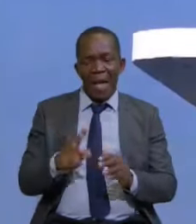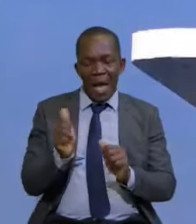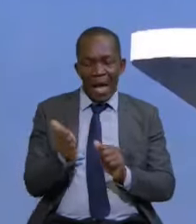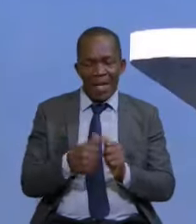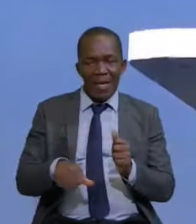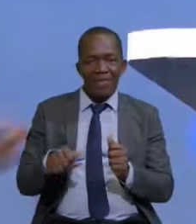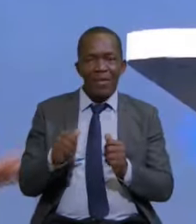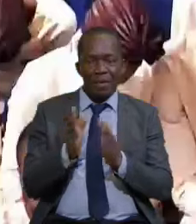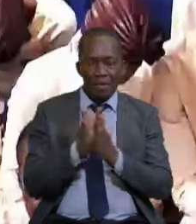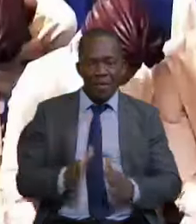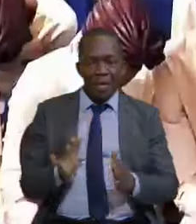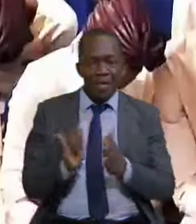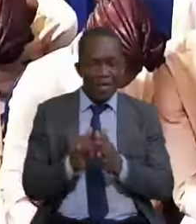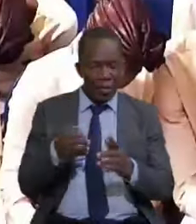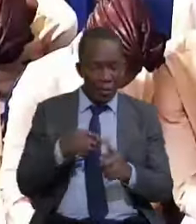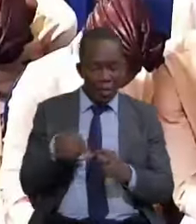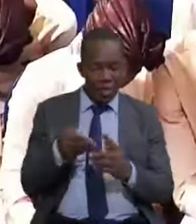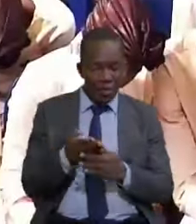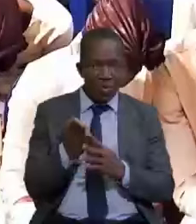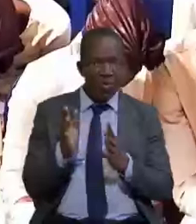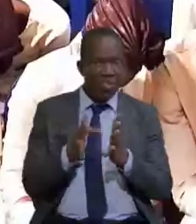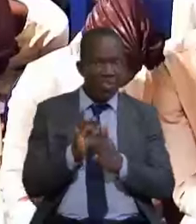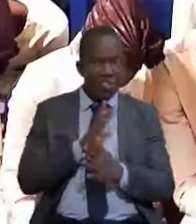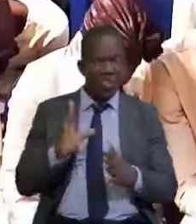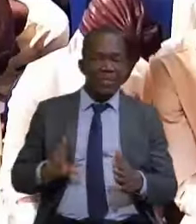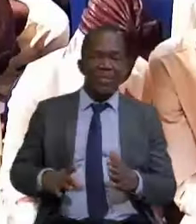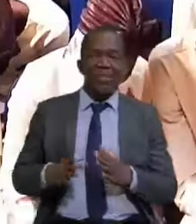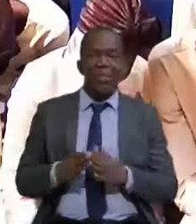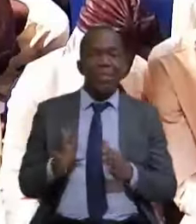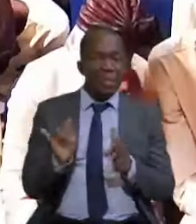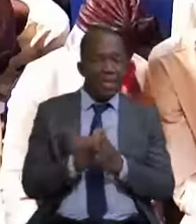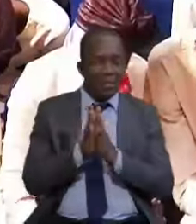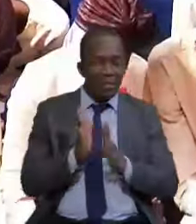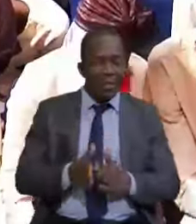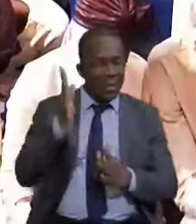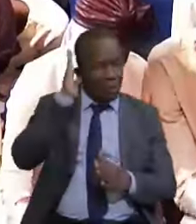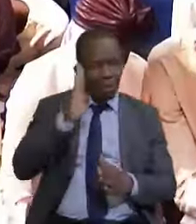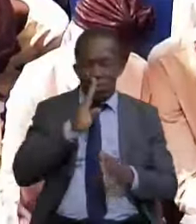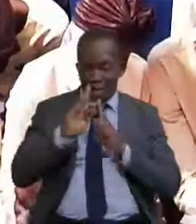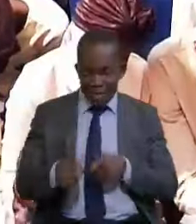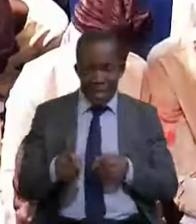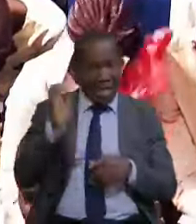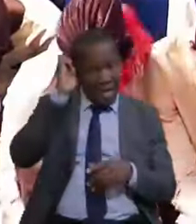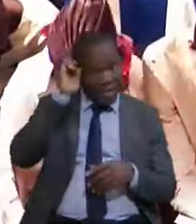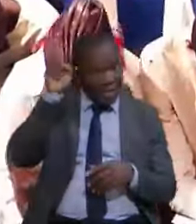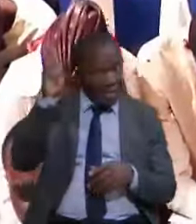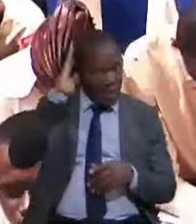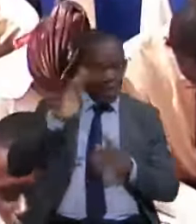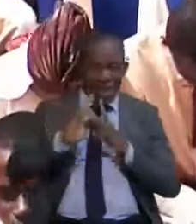Son will be answered. He'll answer your prayer today. He will answer my prayer